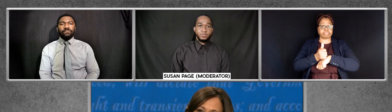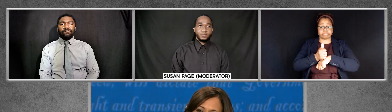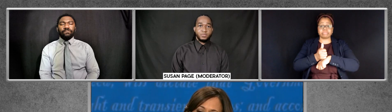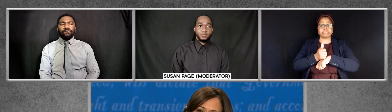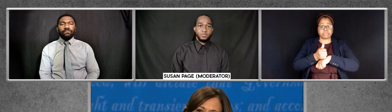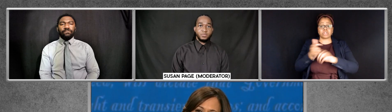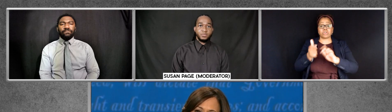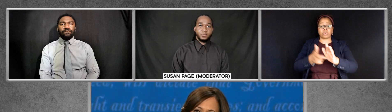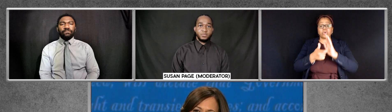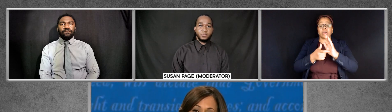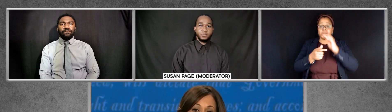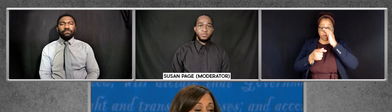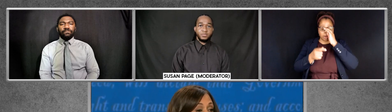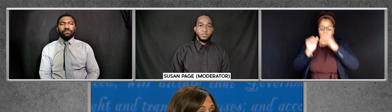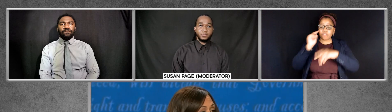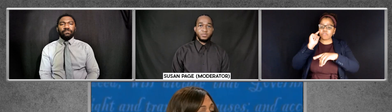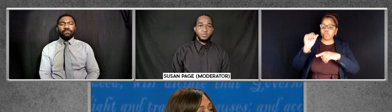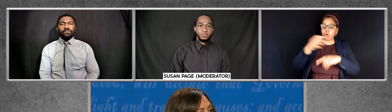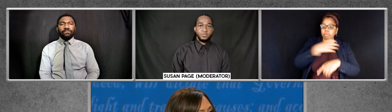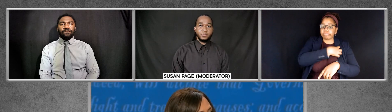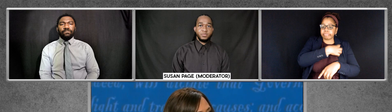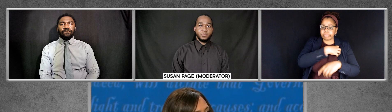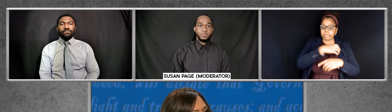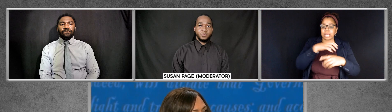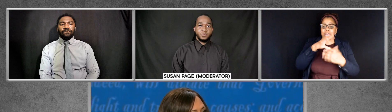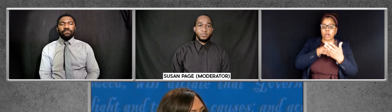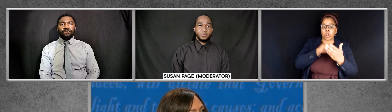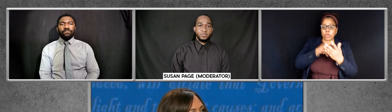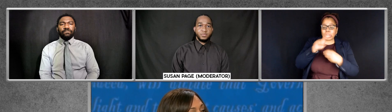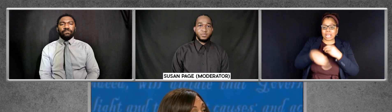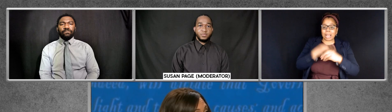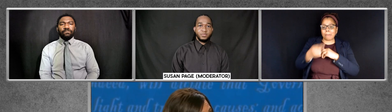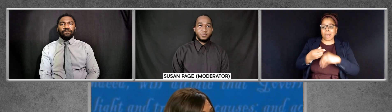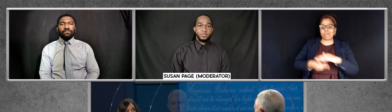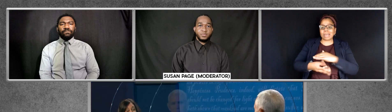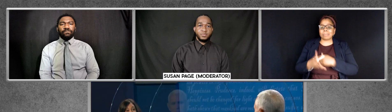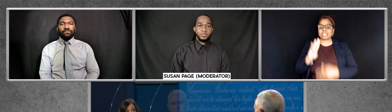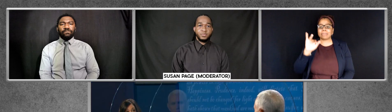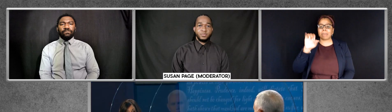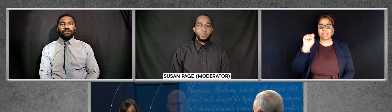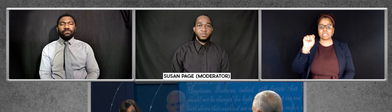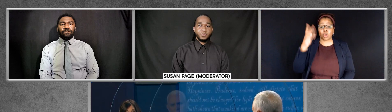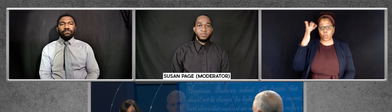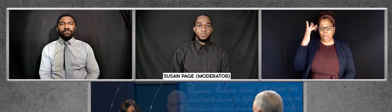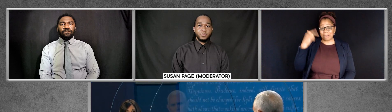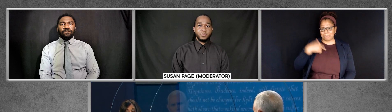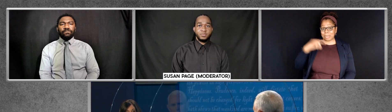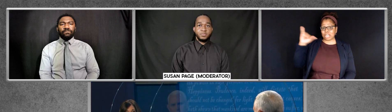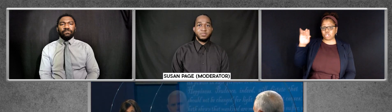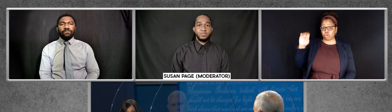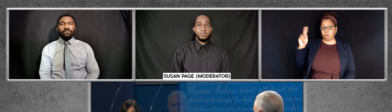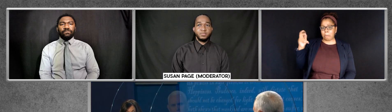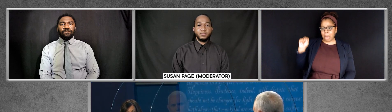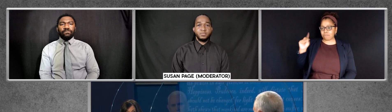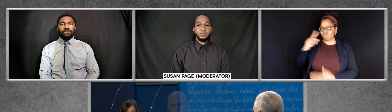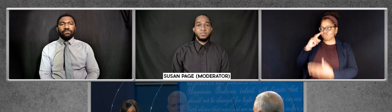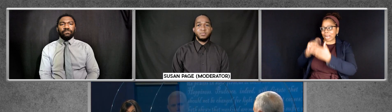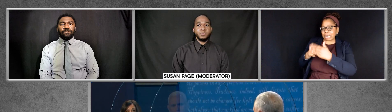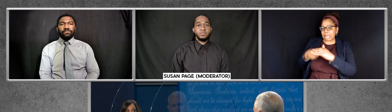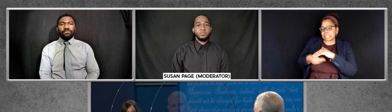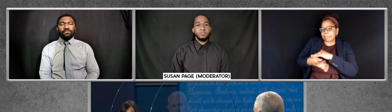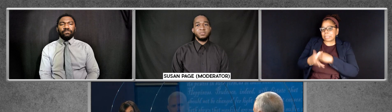requirement that there would be a training for law enforcement on implicit bias because, yes, Joe Biden and I recognize that implicit bias does exist, Mr.